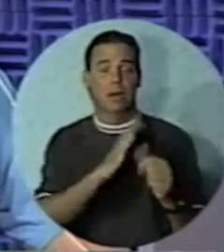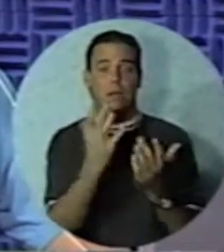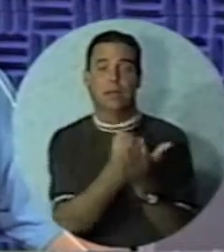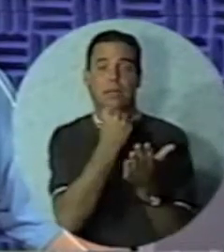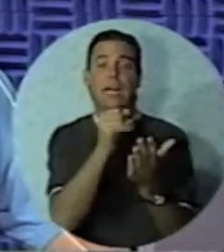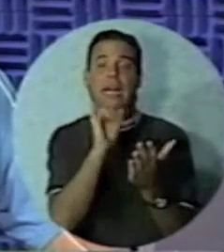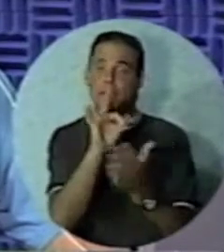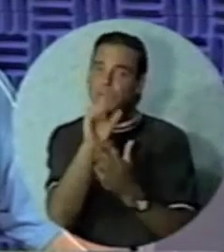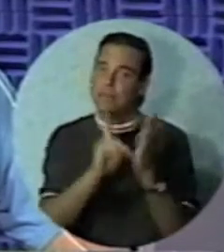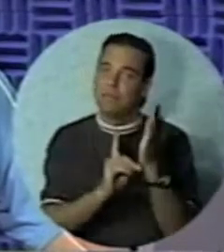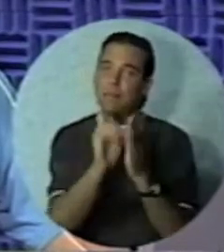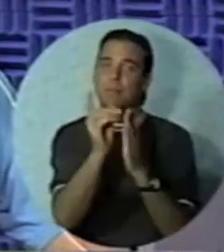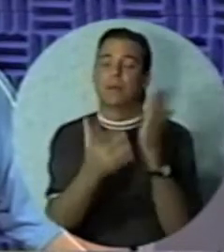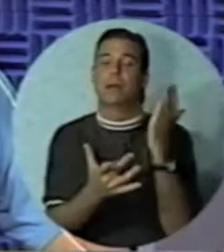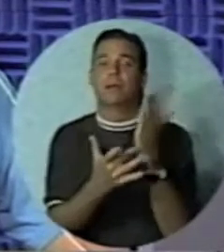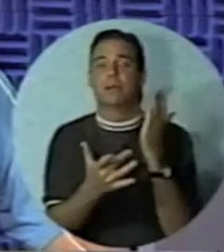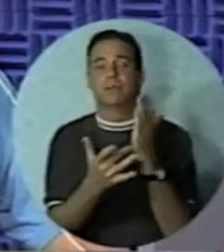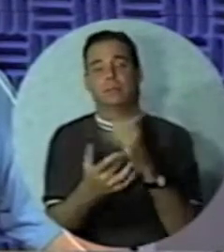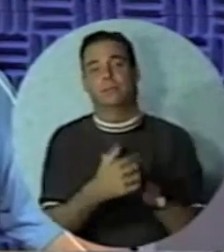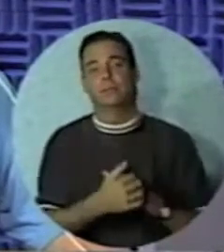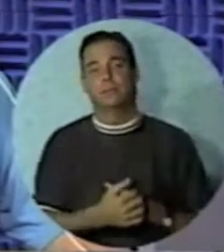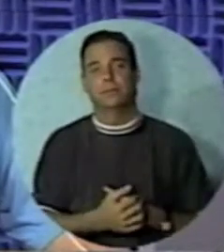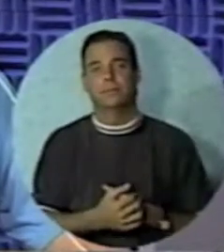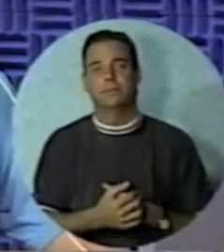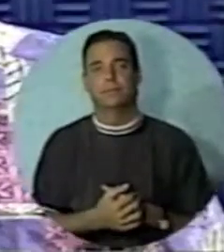technology. Mm-hmm. And